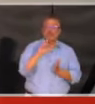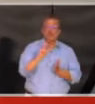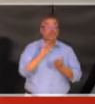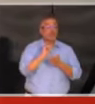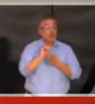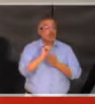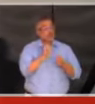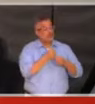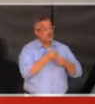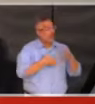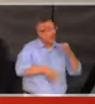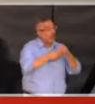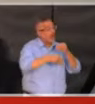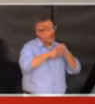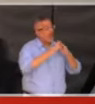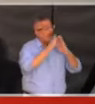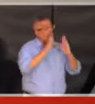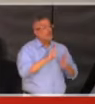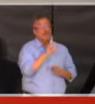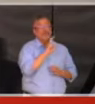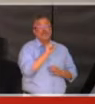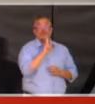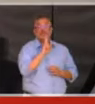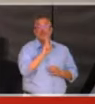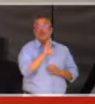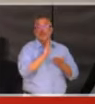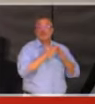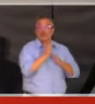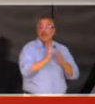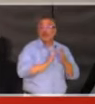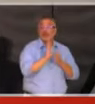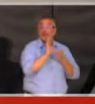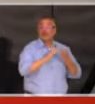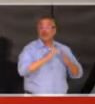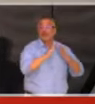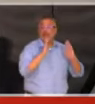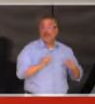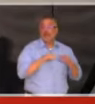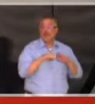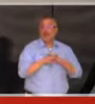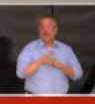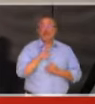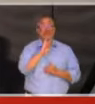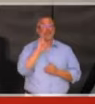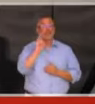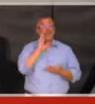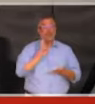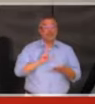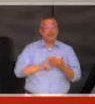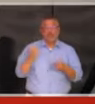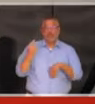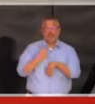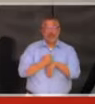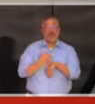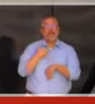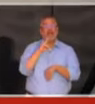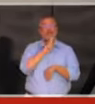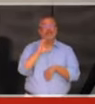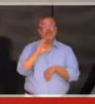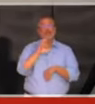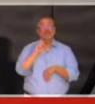fund expansion of housing for CSU, UC, and community colleges and access. And the bill the governor is going to sign today has a UC